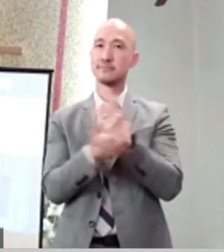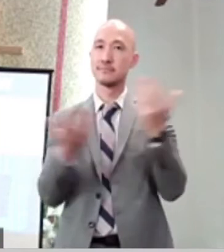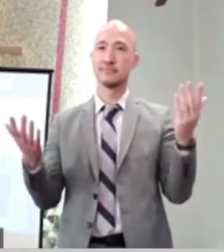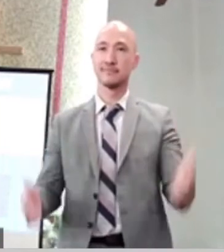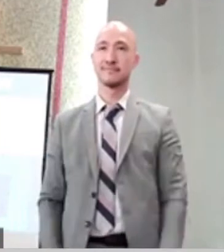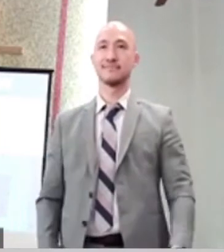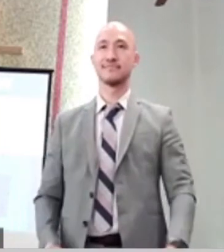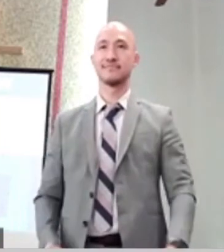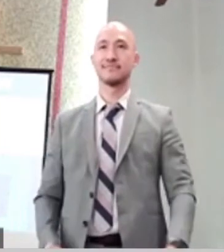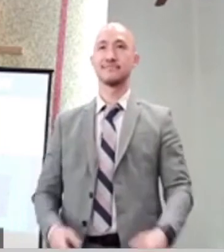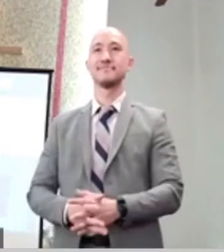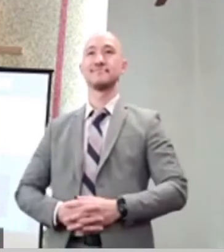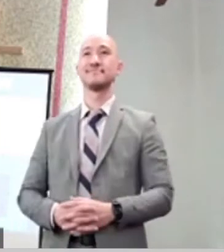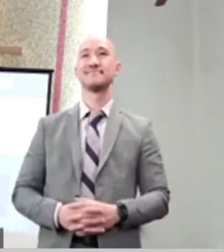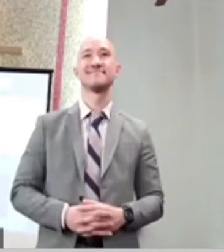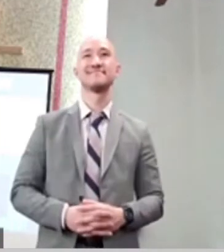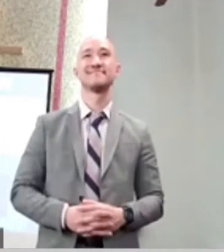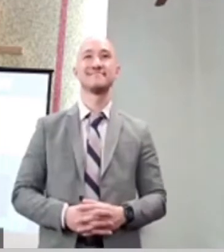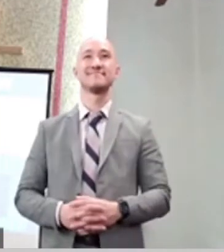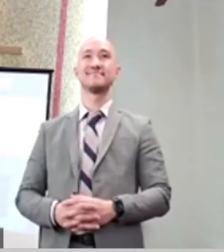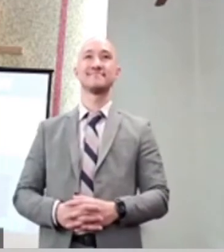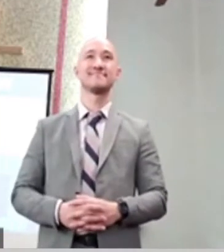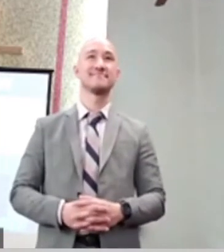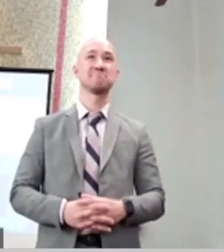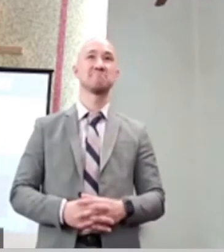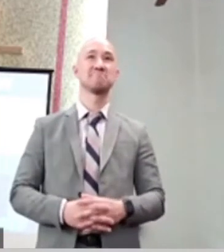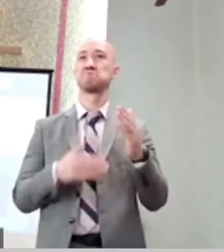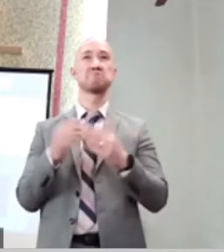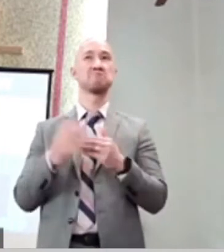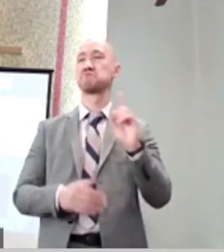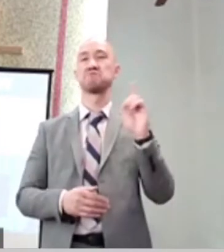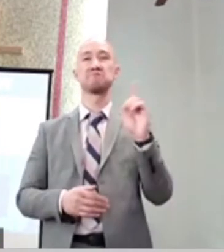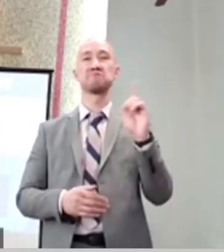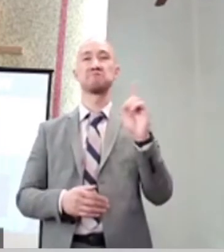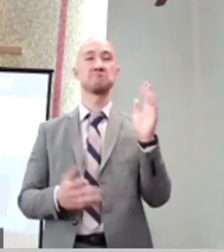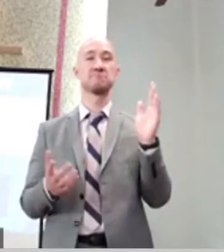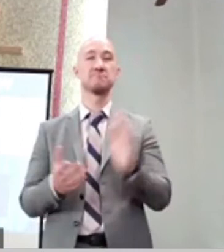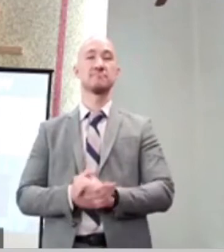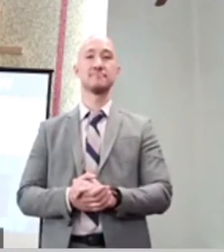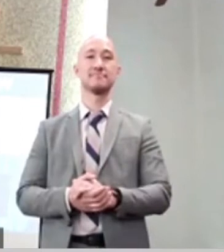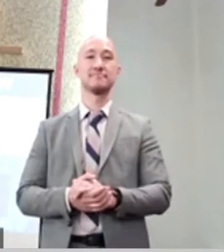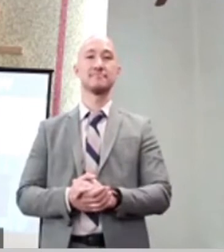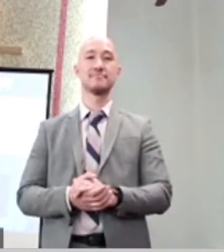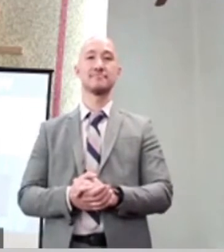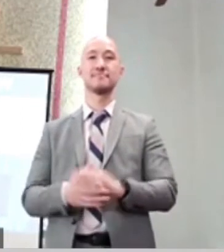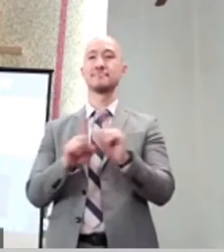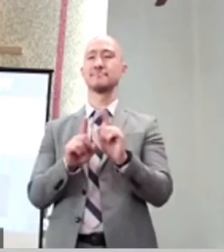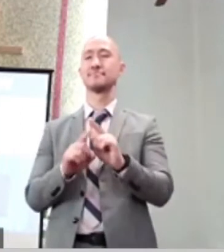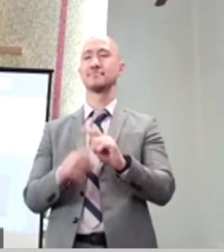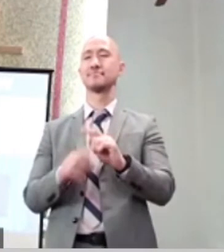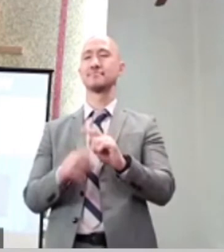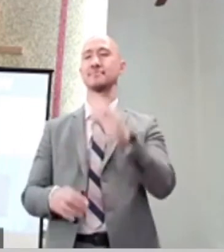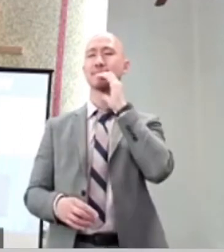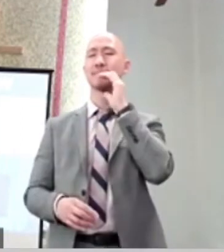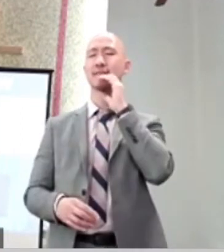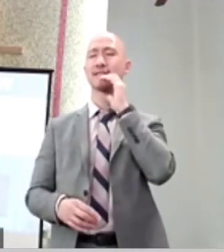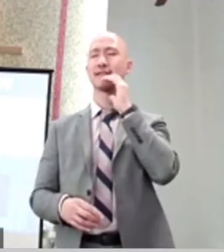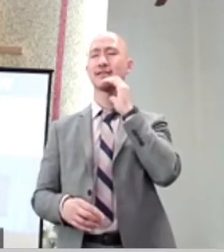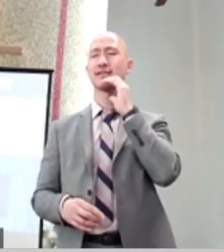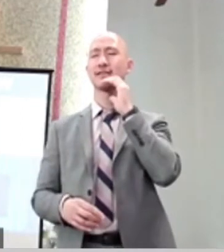you know? Or sometimes just a good home-cooked meal, you know? Like my wife, I said, hey, my wife makes great arroz